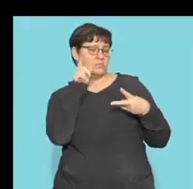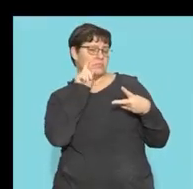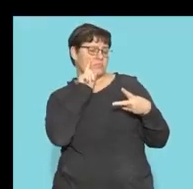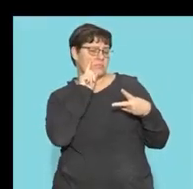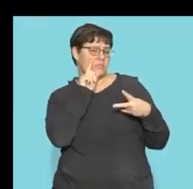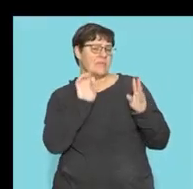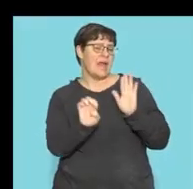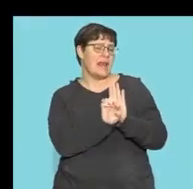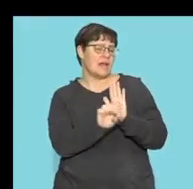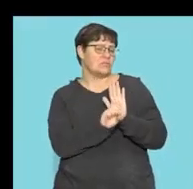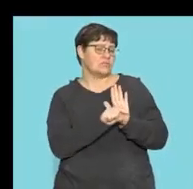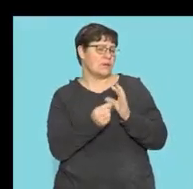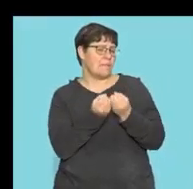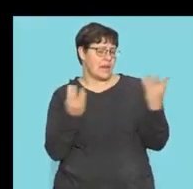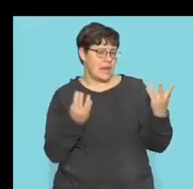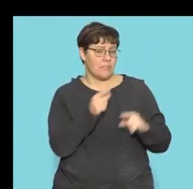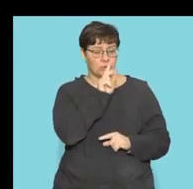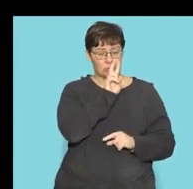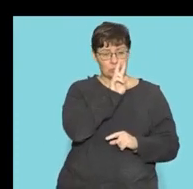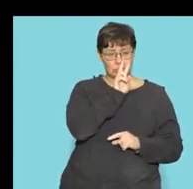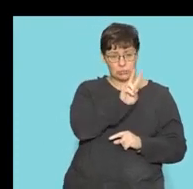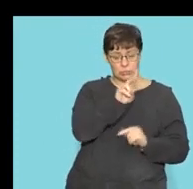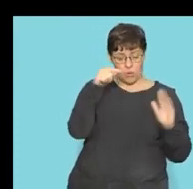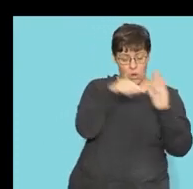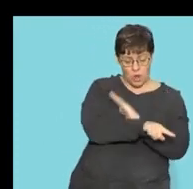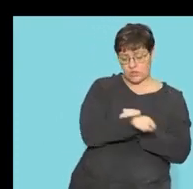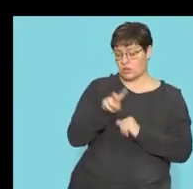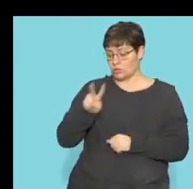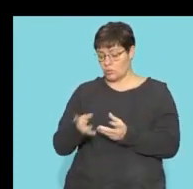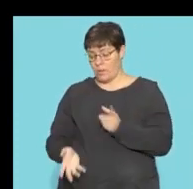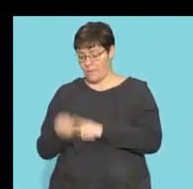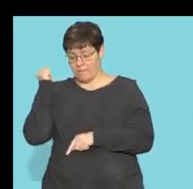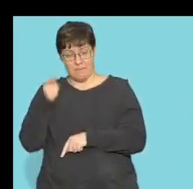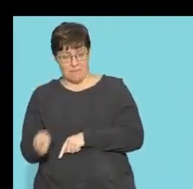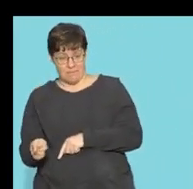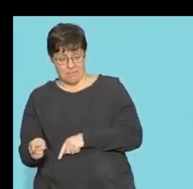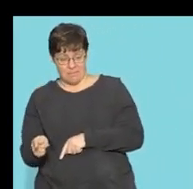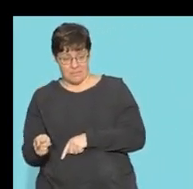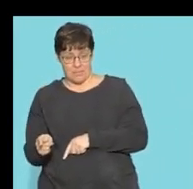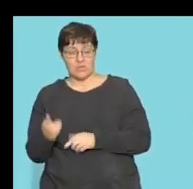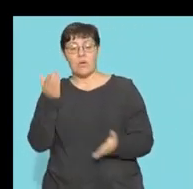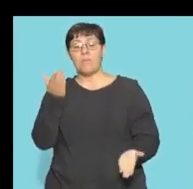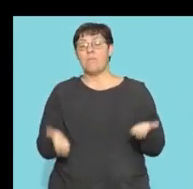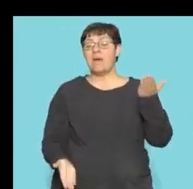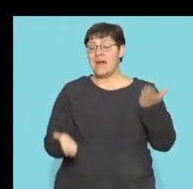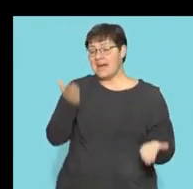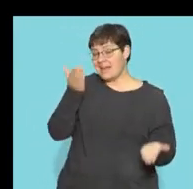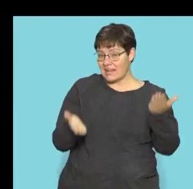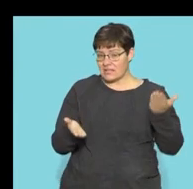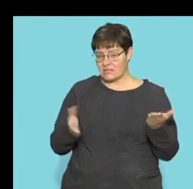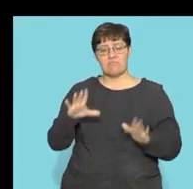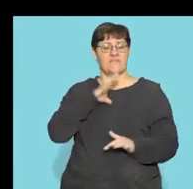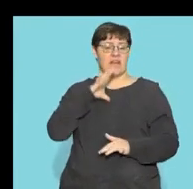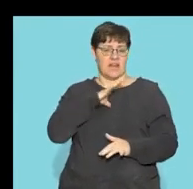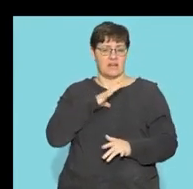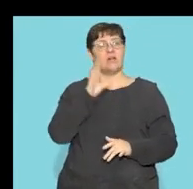stand. We then check the number of electrons. 2 electrons were lost over there, 2 electrons were gained over there. So